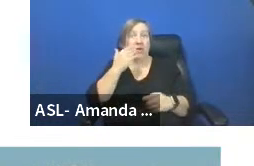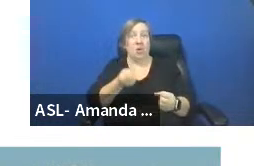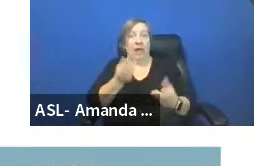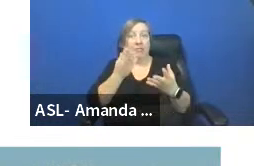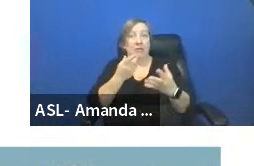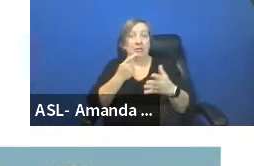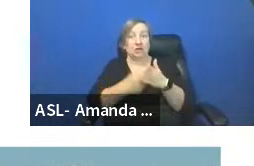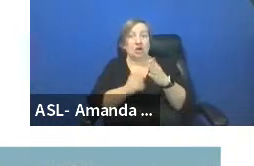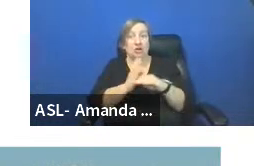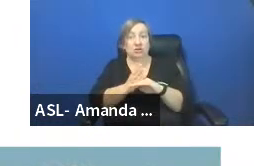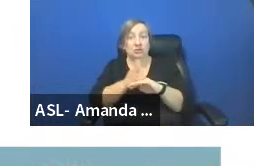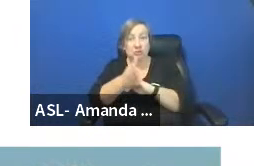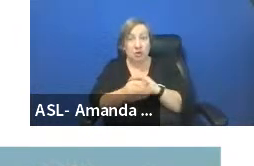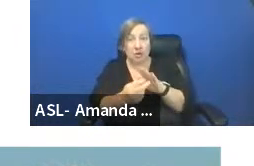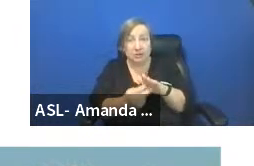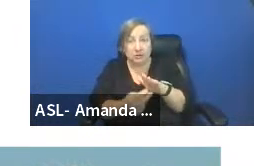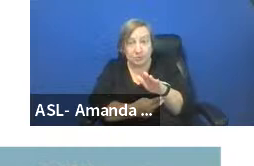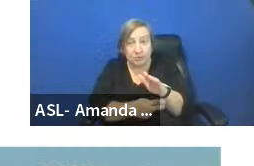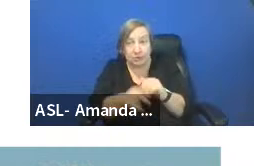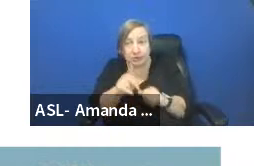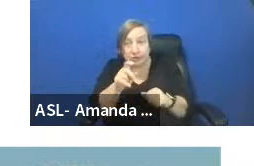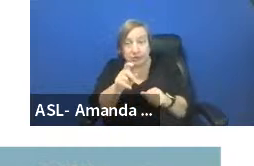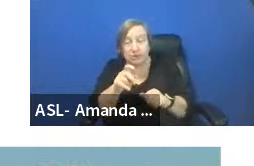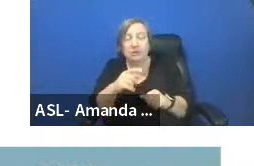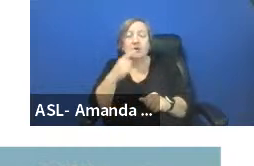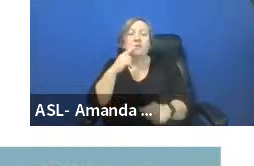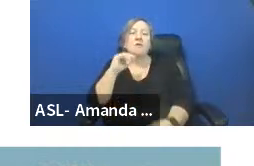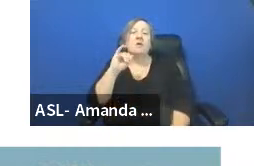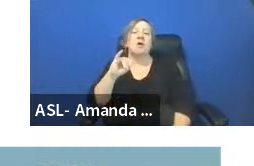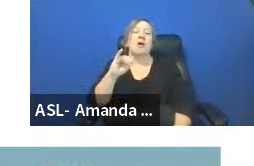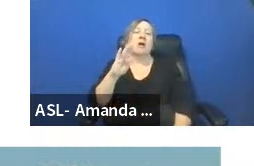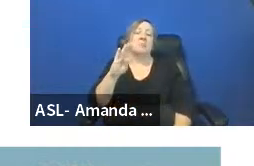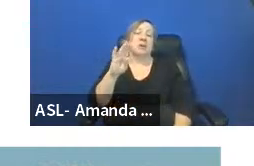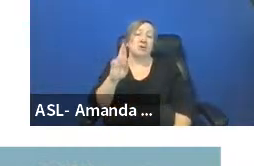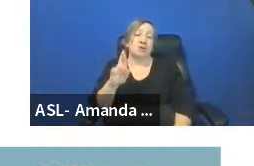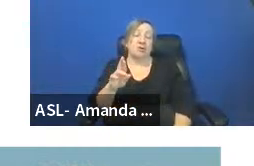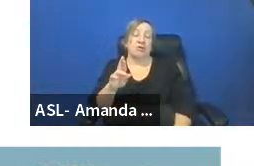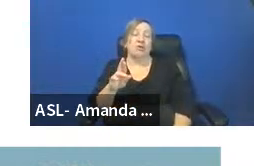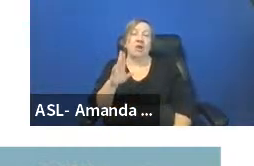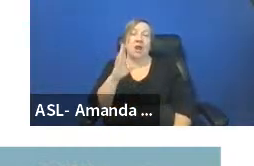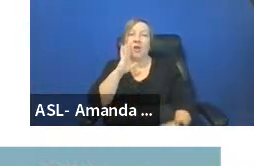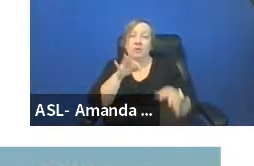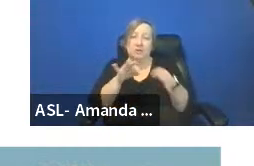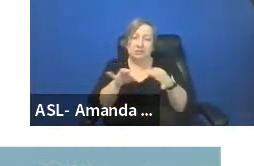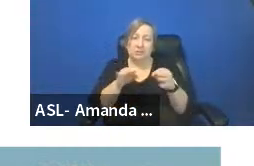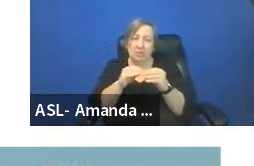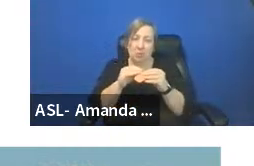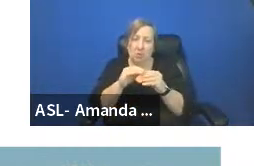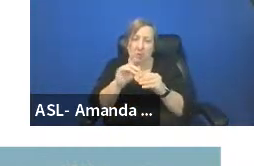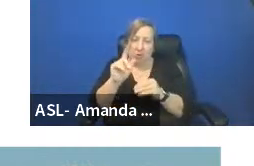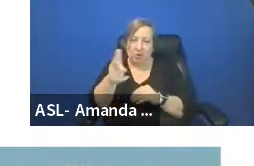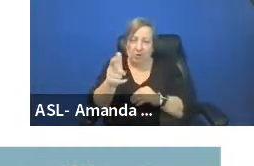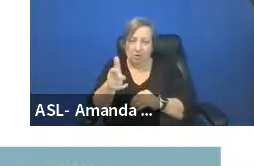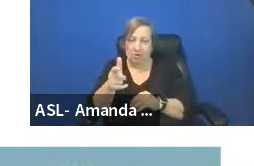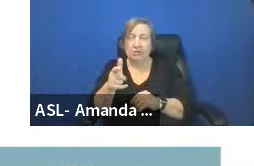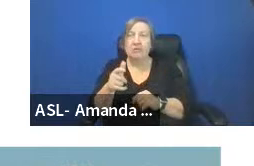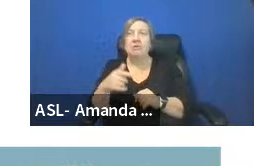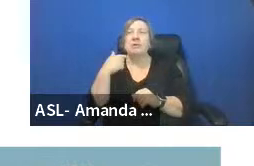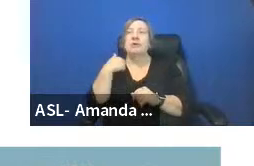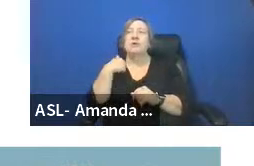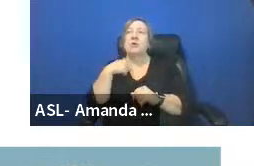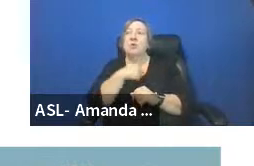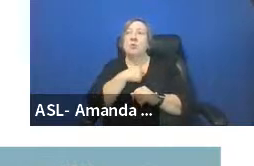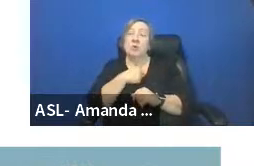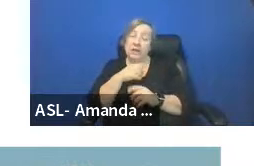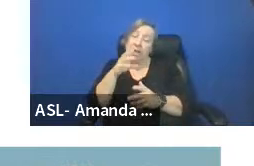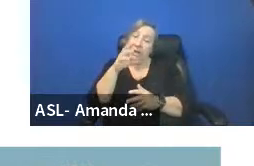to cross the bridge? So for IBR, while I'll get into this in a little bit later, We are